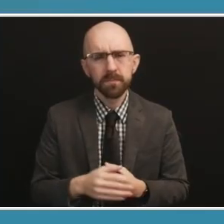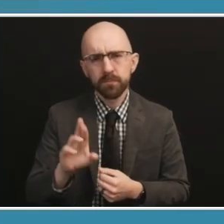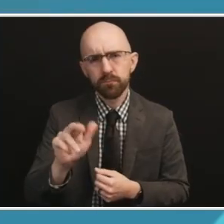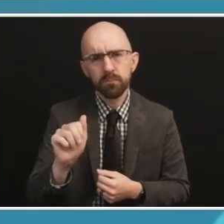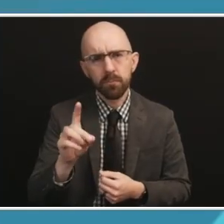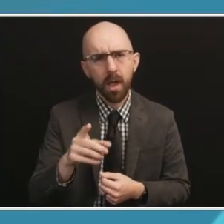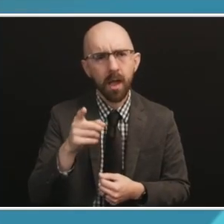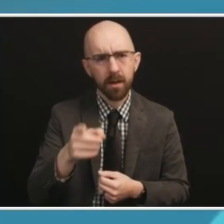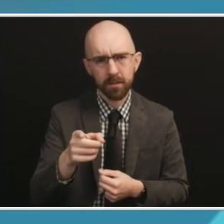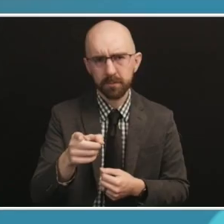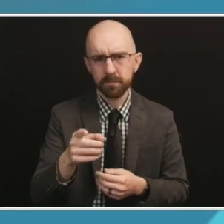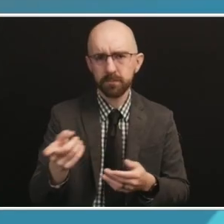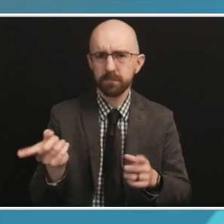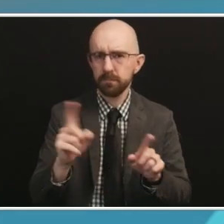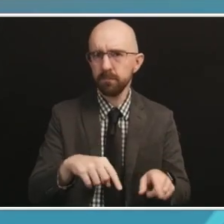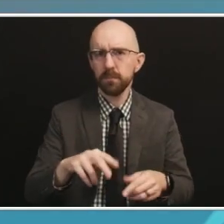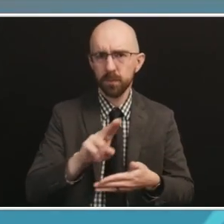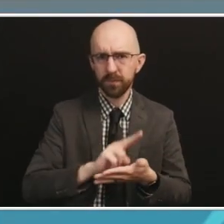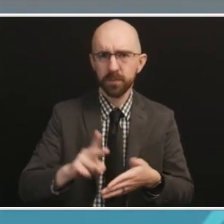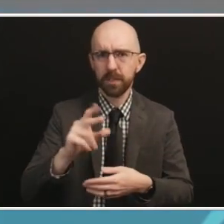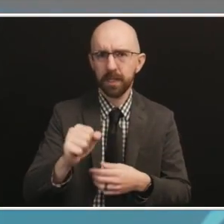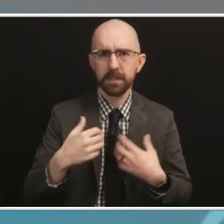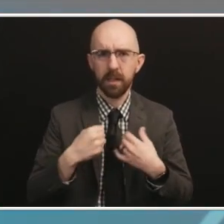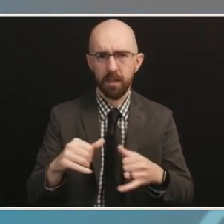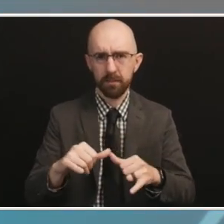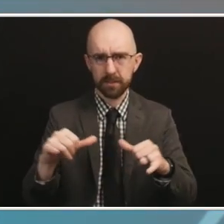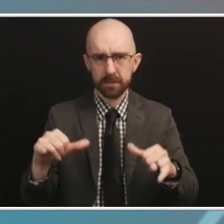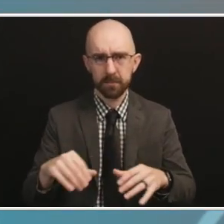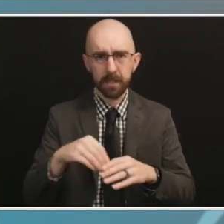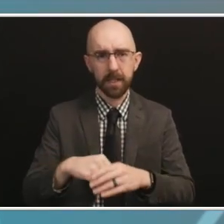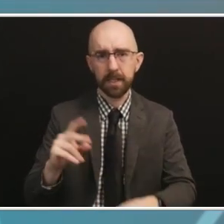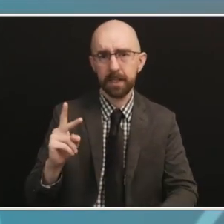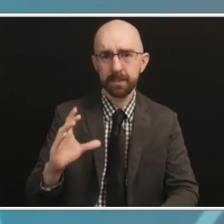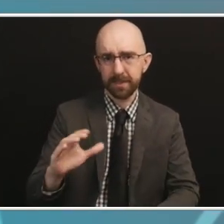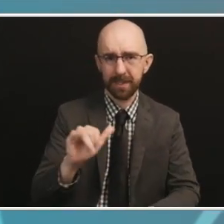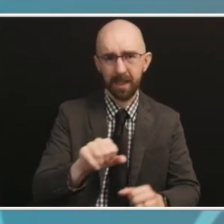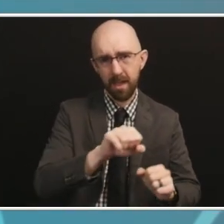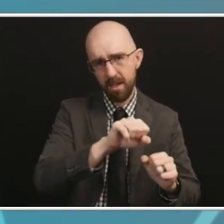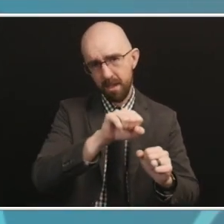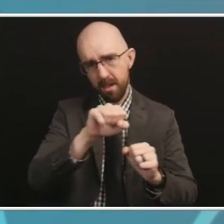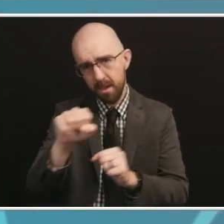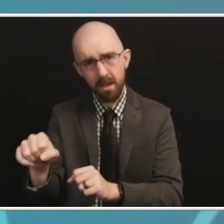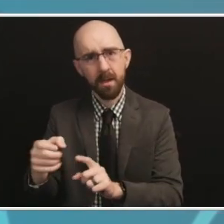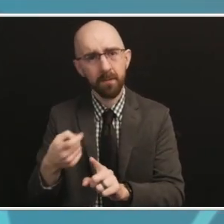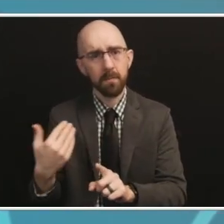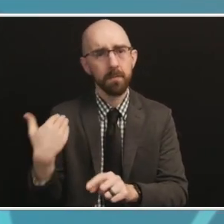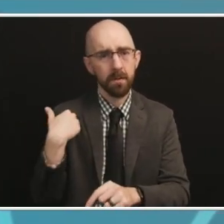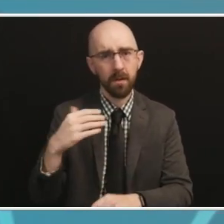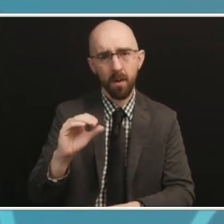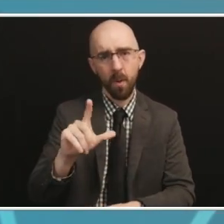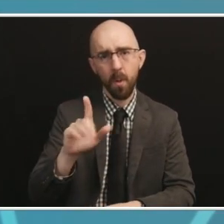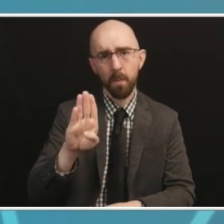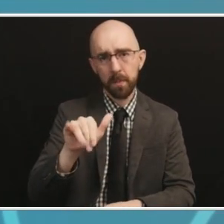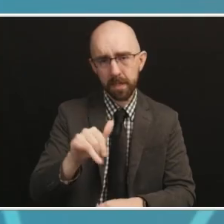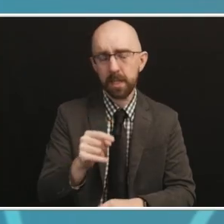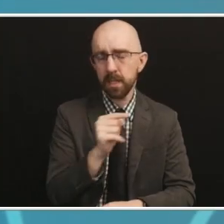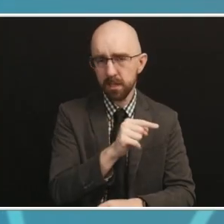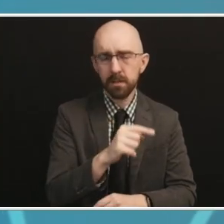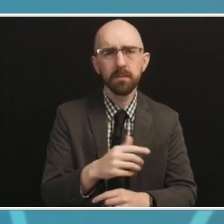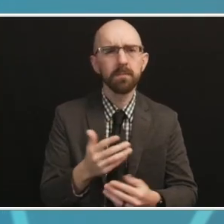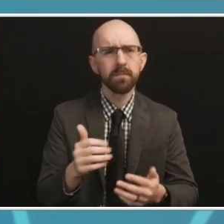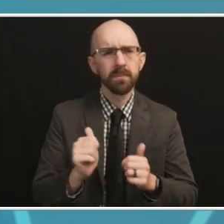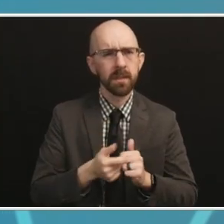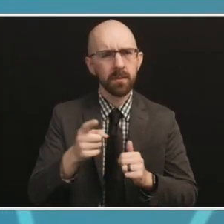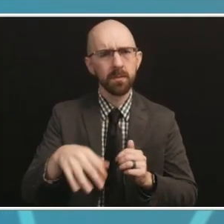here at the University of Kansas Health System in Kansas City. That's a long drive from where you live in Colby. How did you discover Dr.